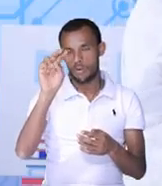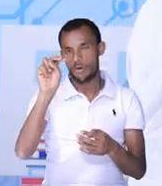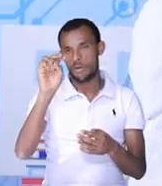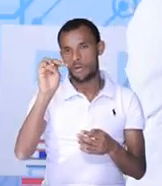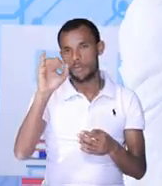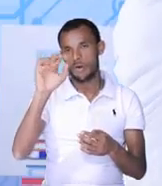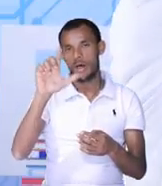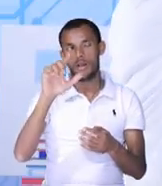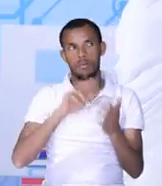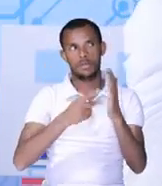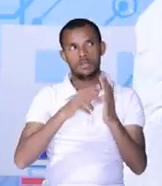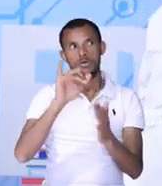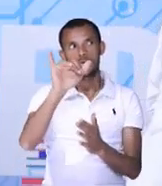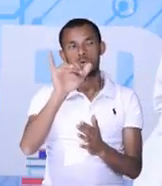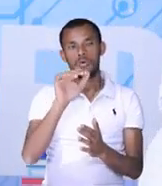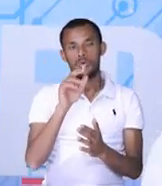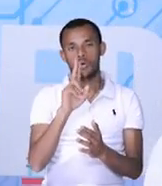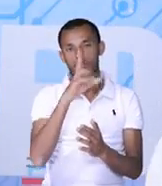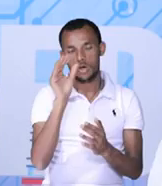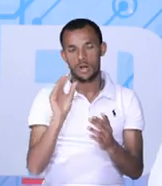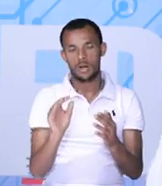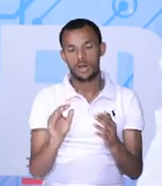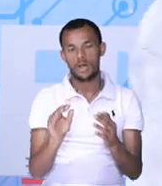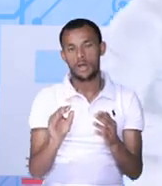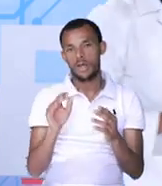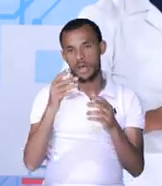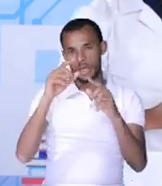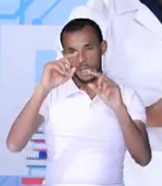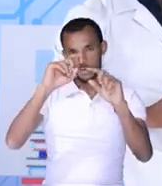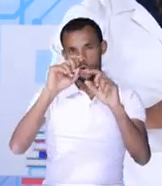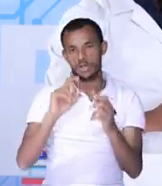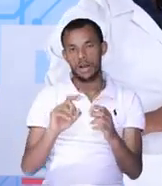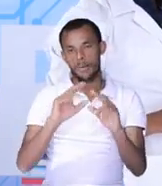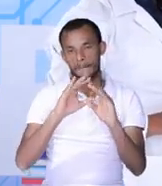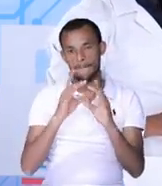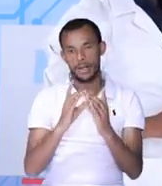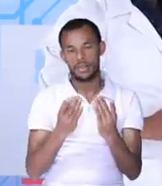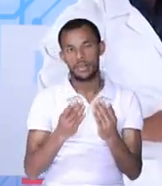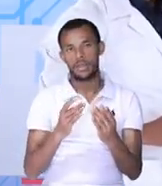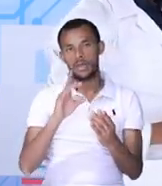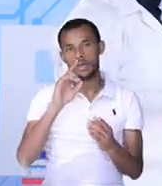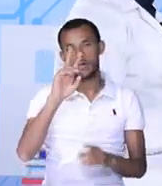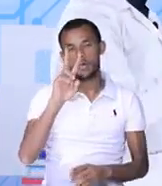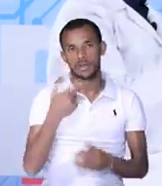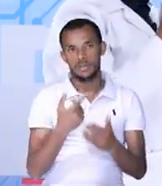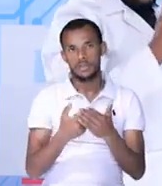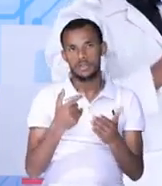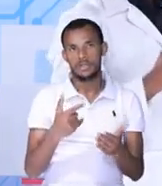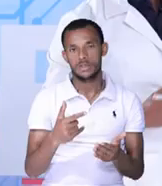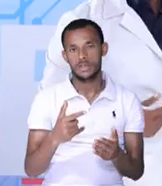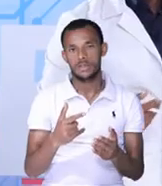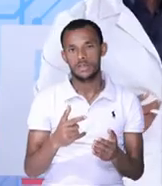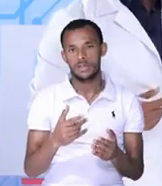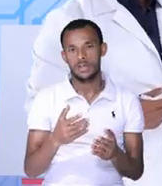and the exponential part will be this dv. So this one guideline. Now